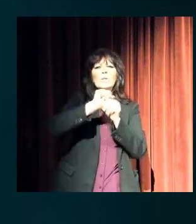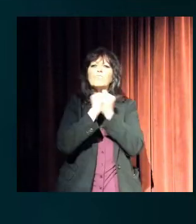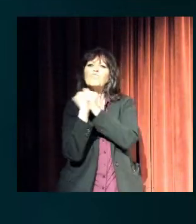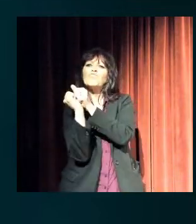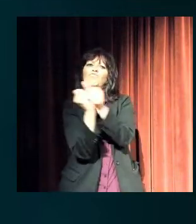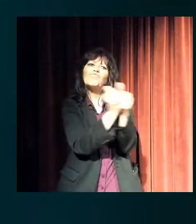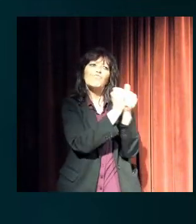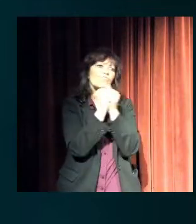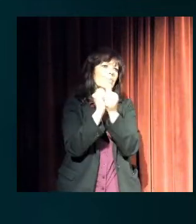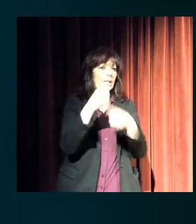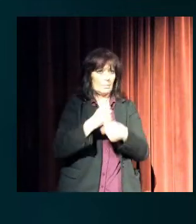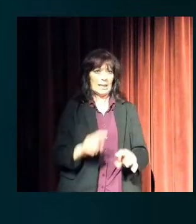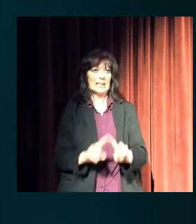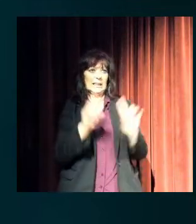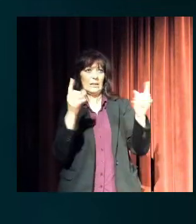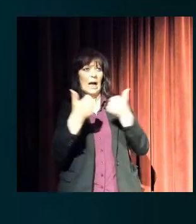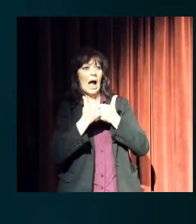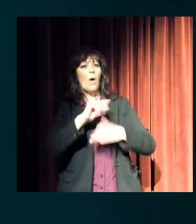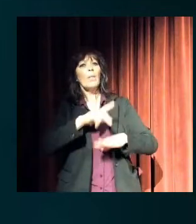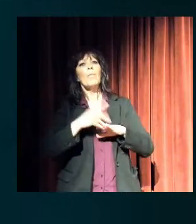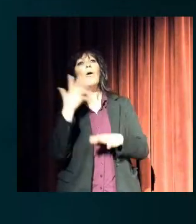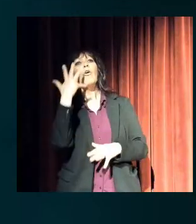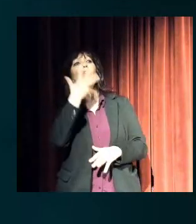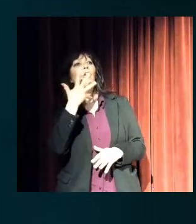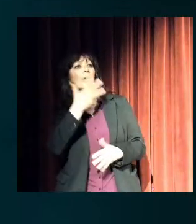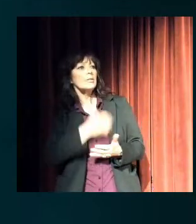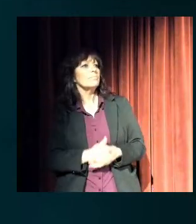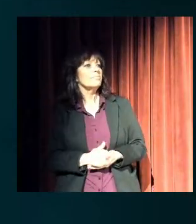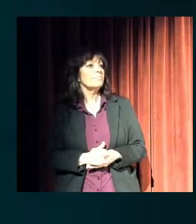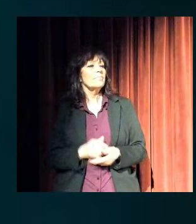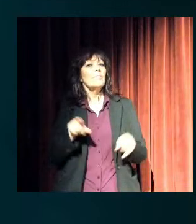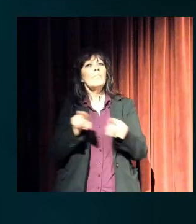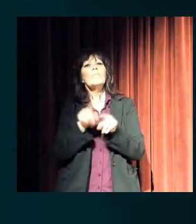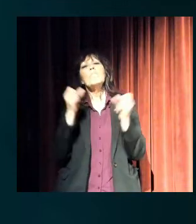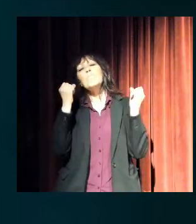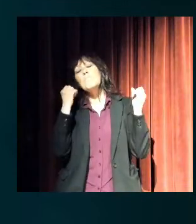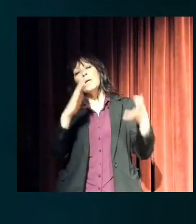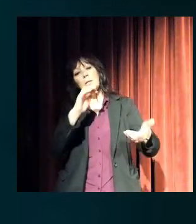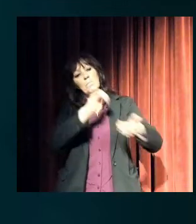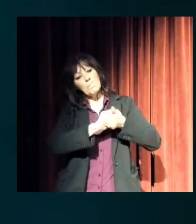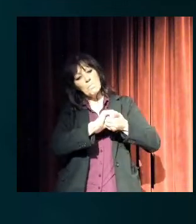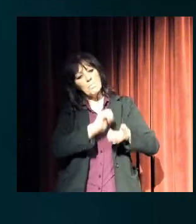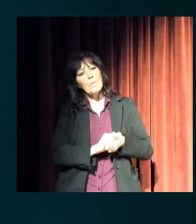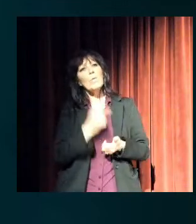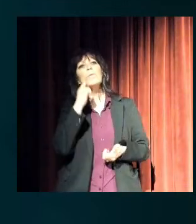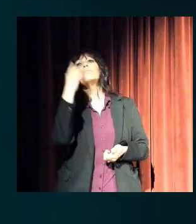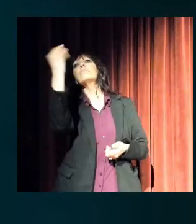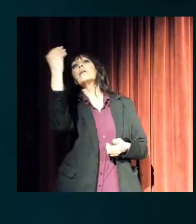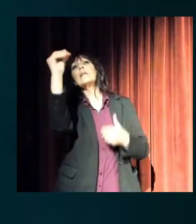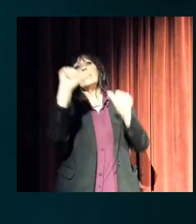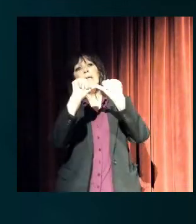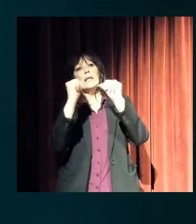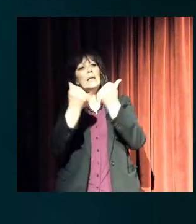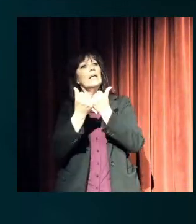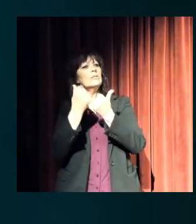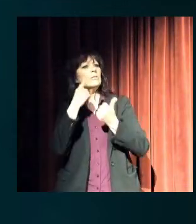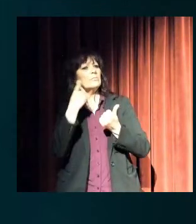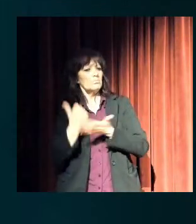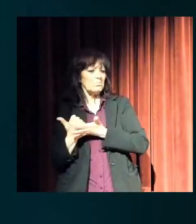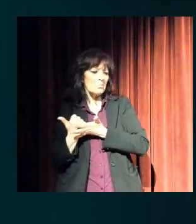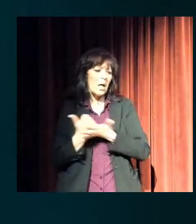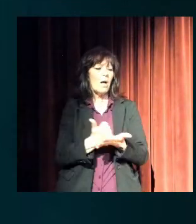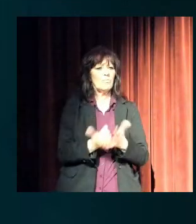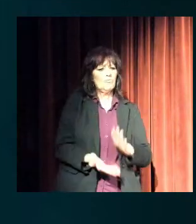made a tremendous difference in how our parks look. There have also been numerous partnerships with external agencies that have been instrumental